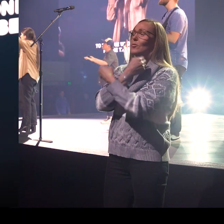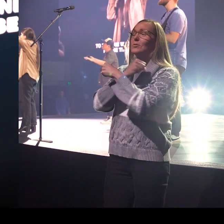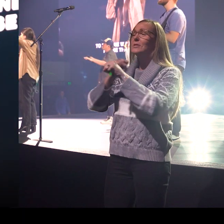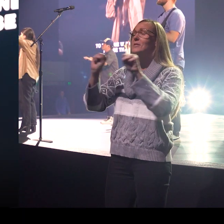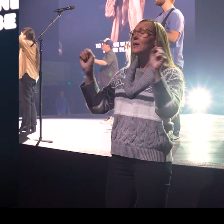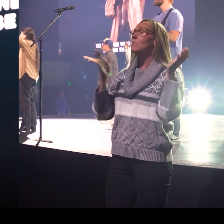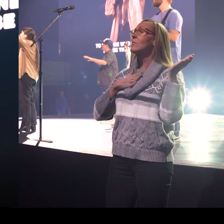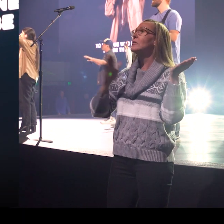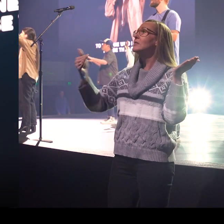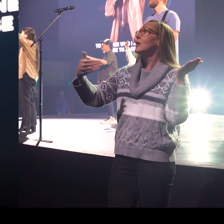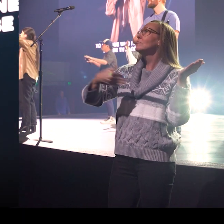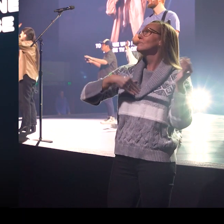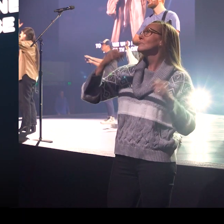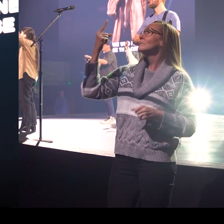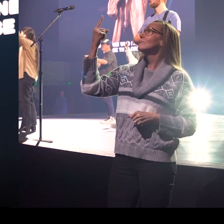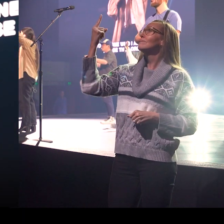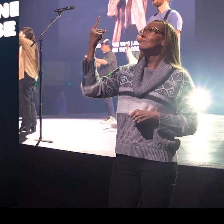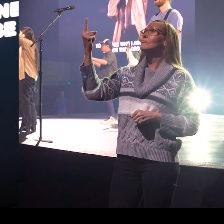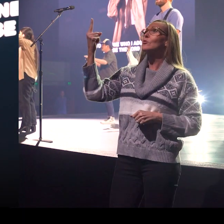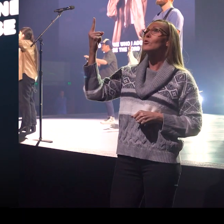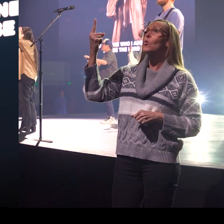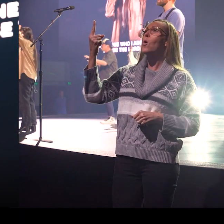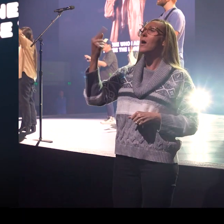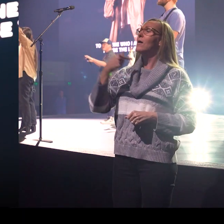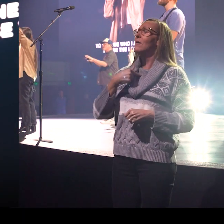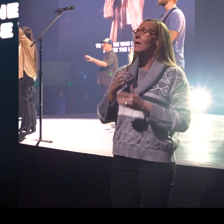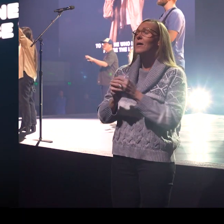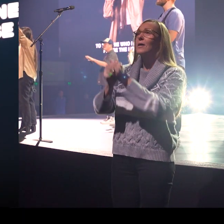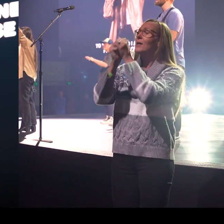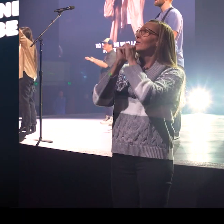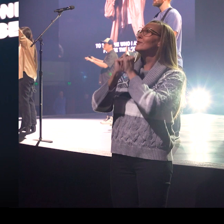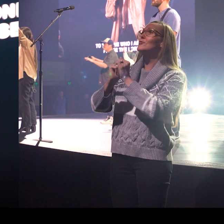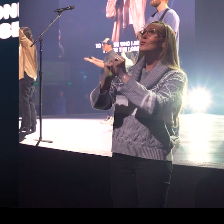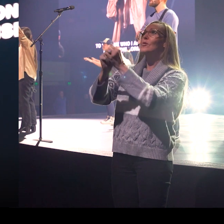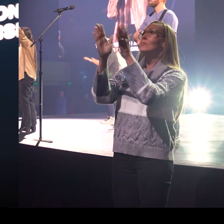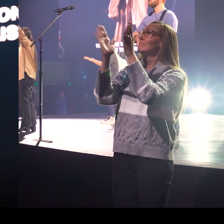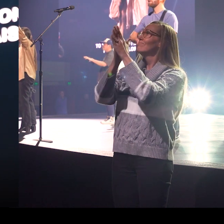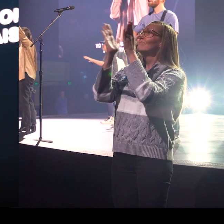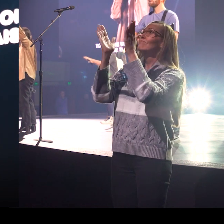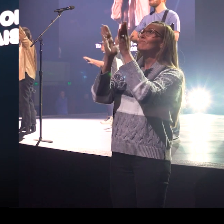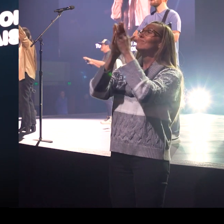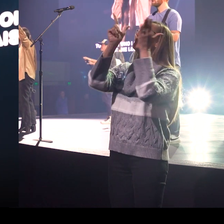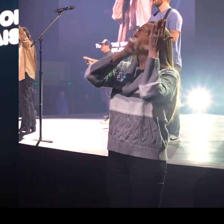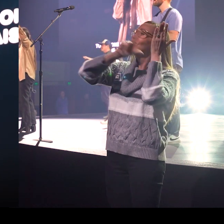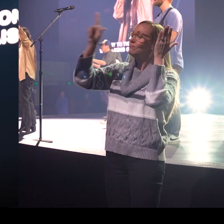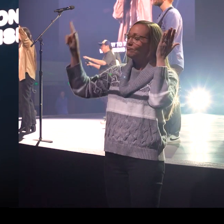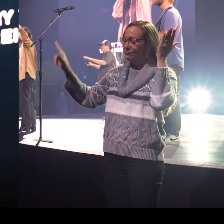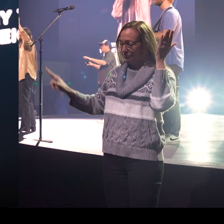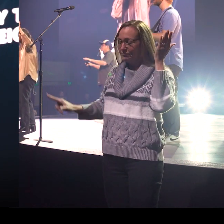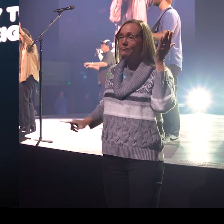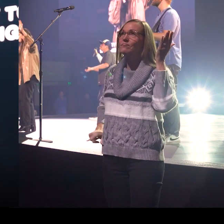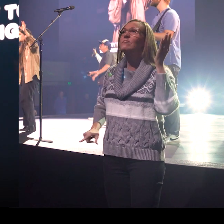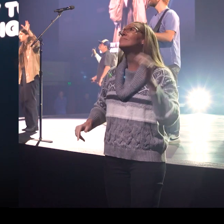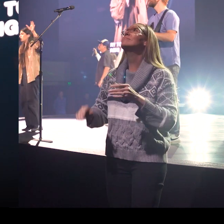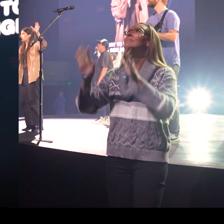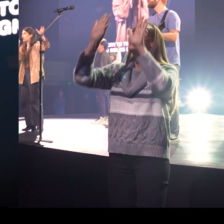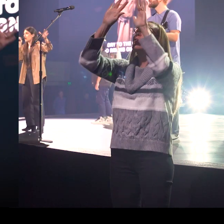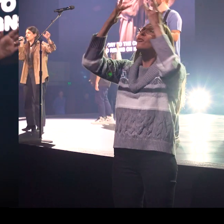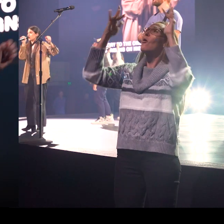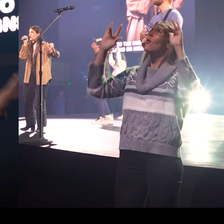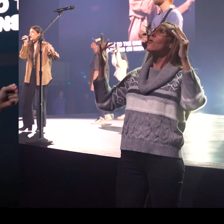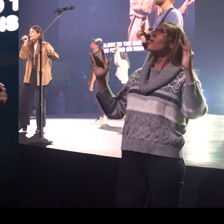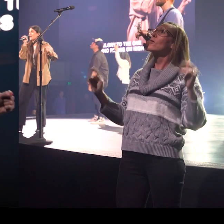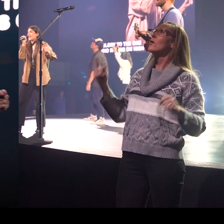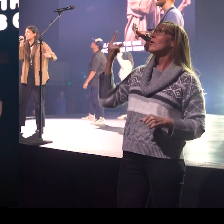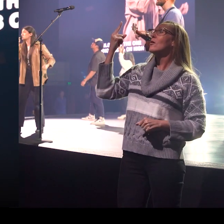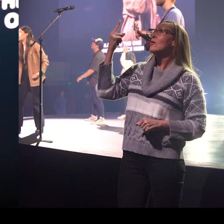the one who I adore. Praise the Lord. Glory to the